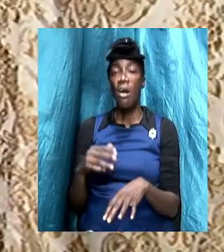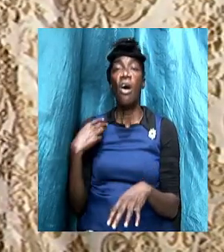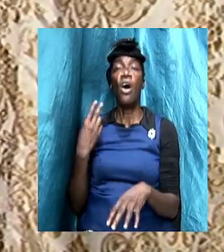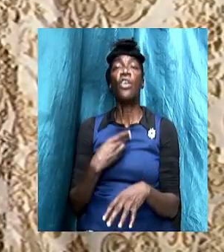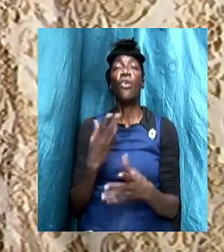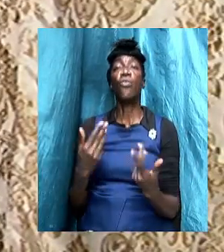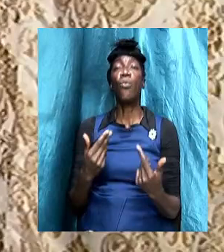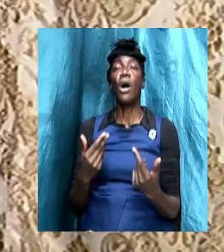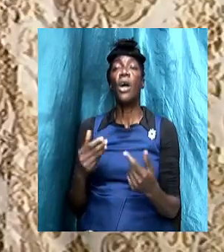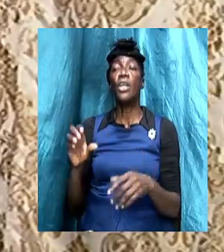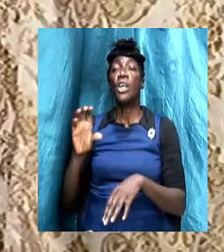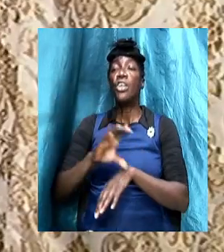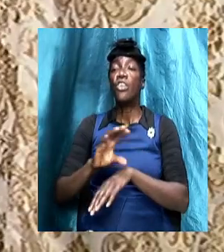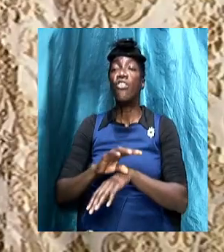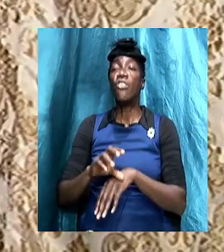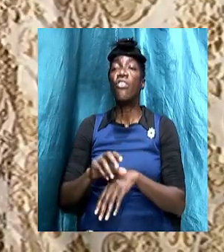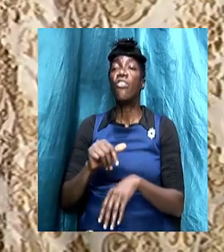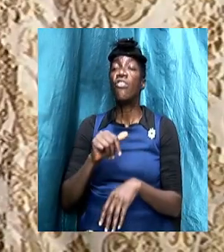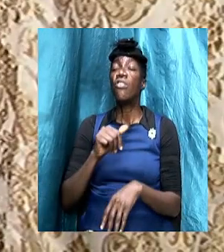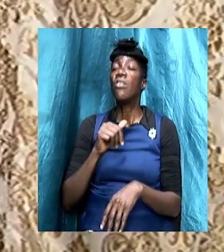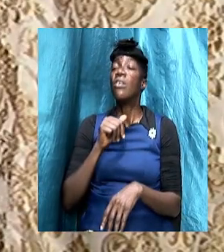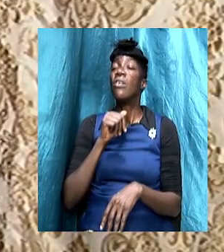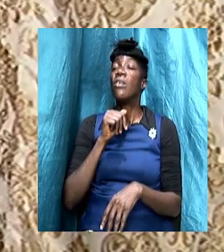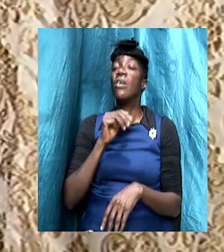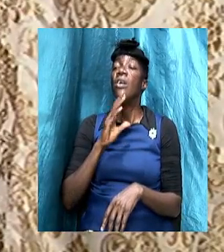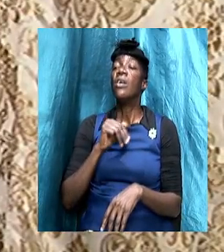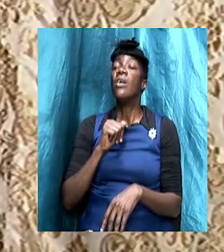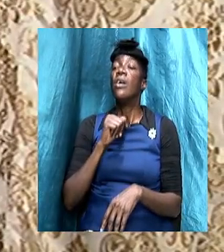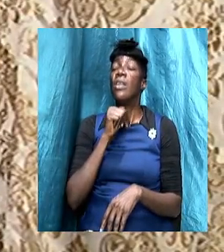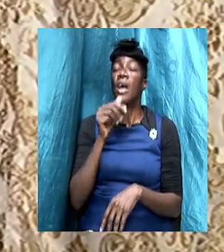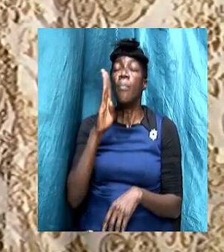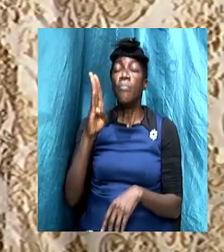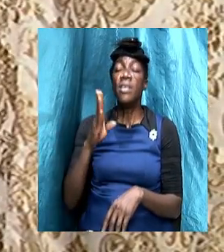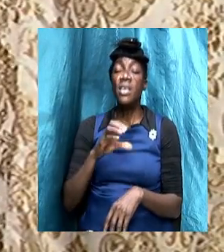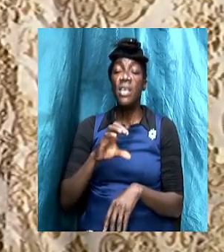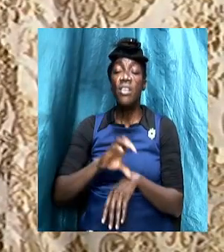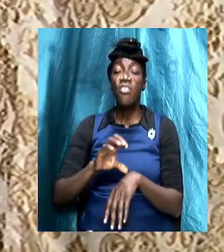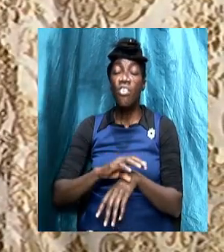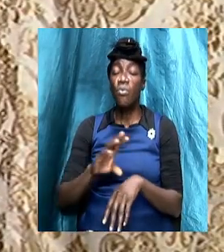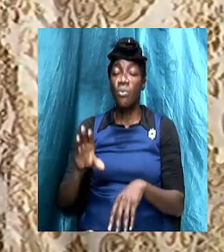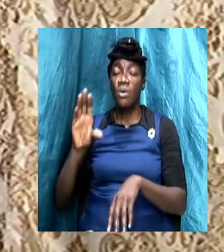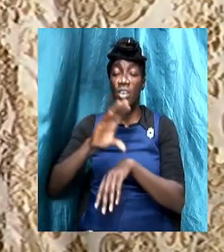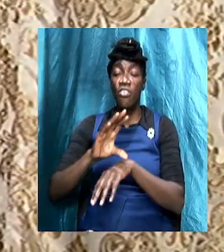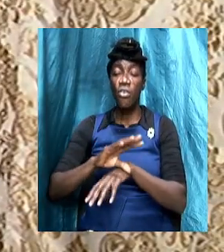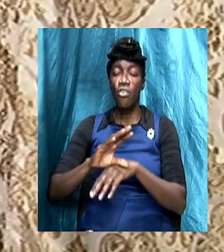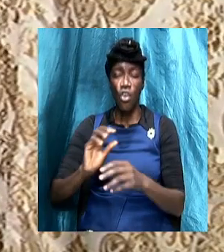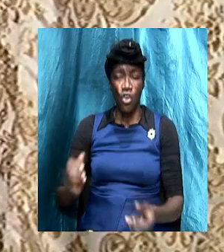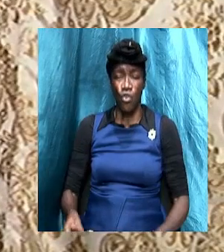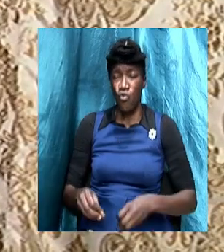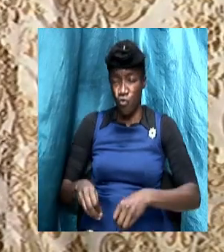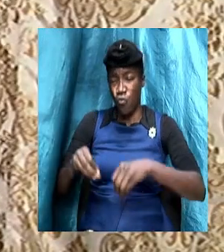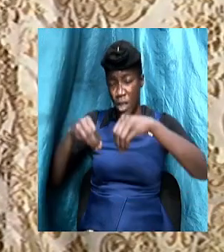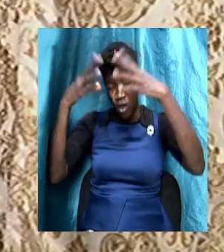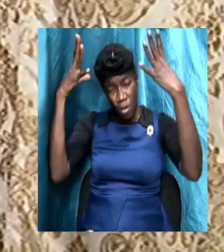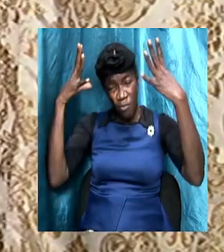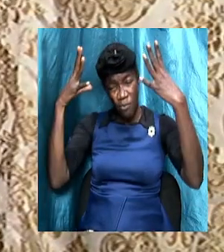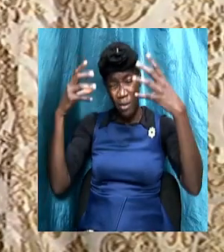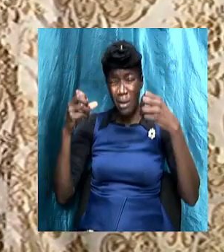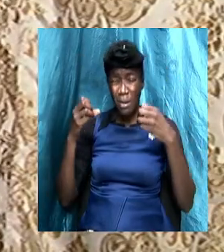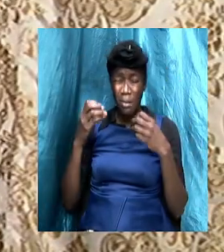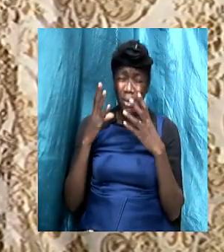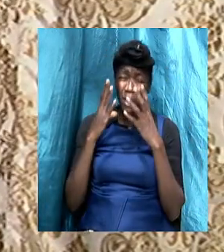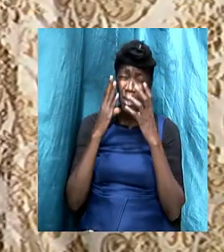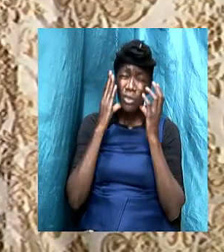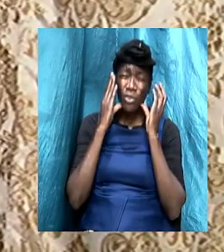the church to operate like not the church. But we are in the church triumphant. When we look at the sweat and the blood